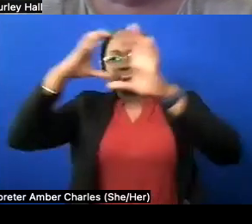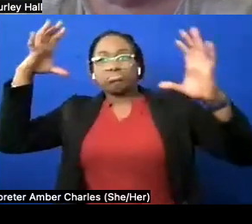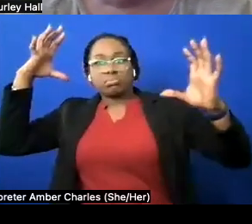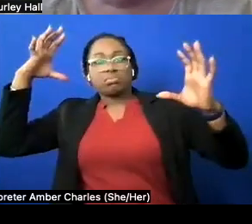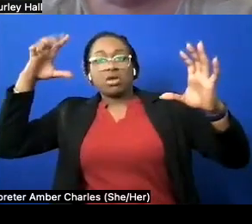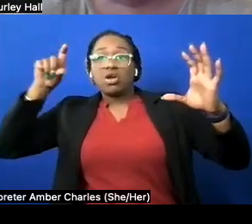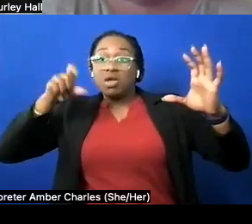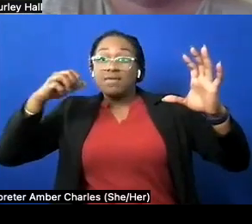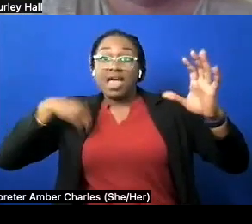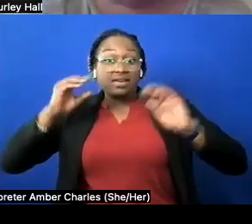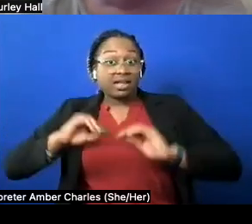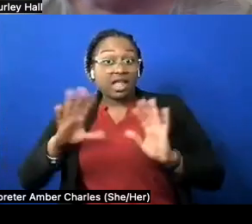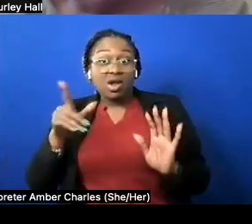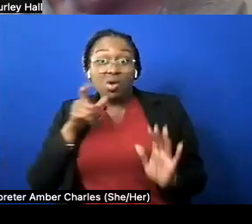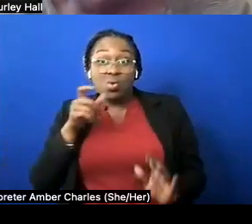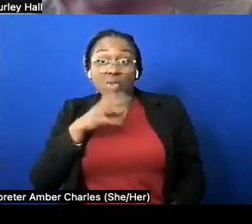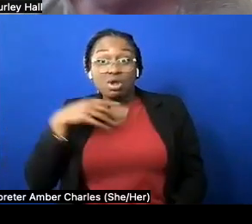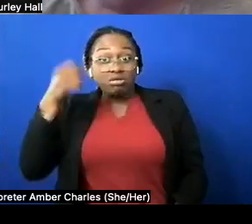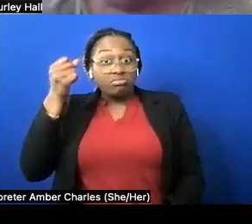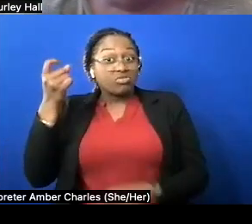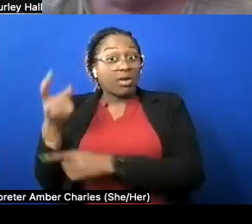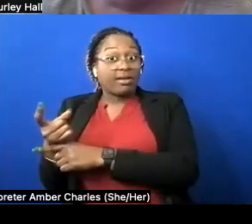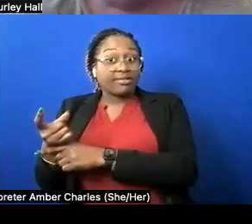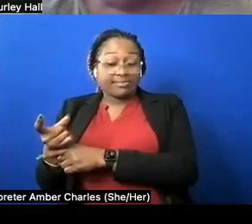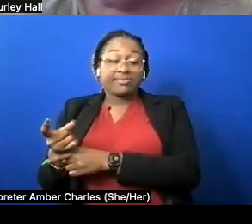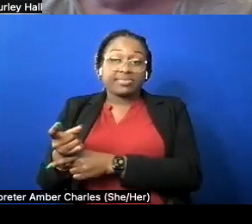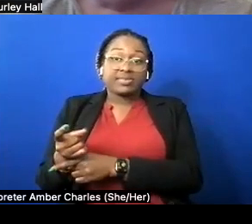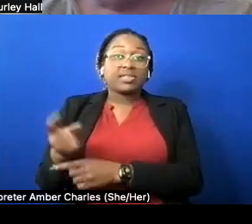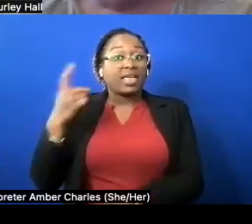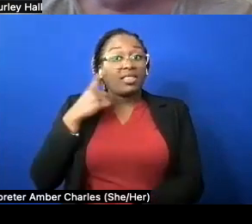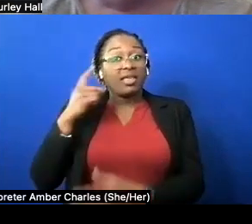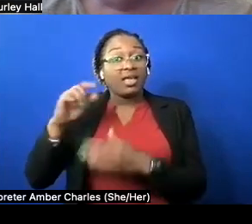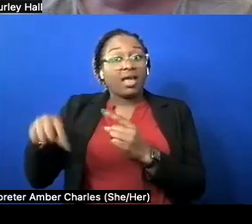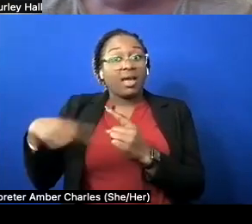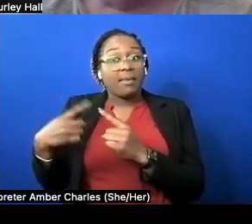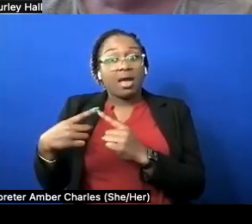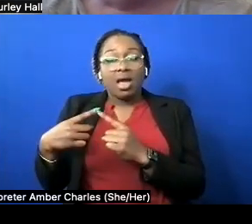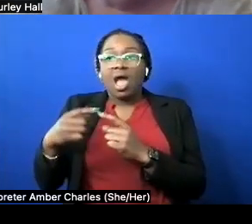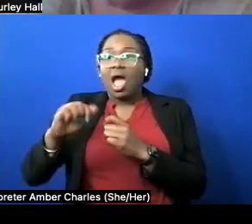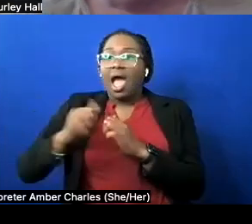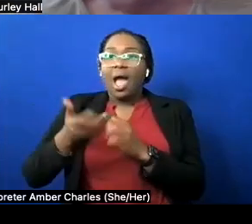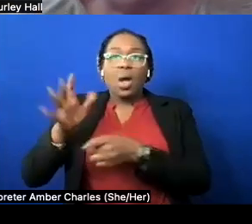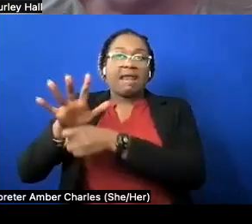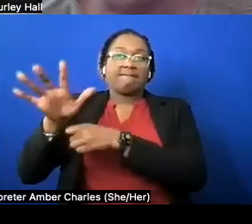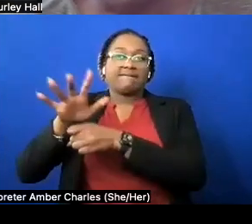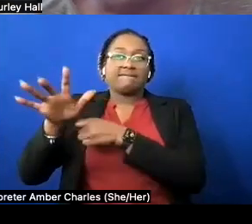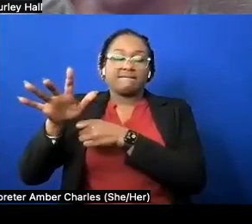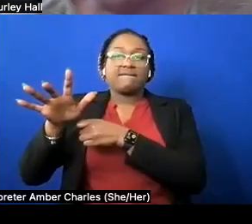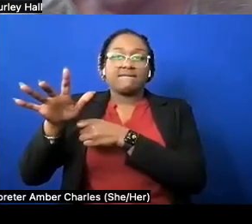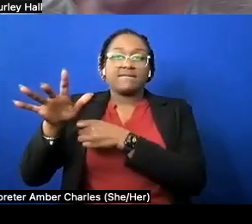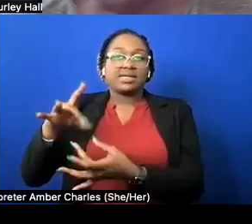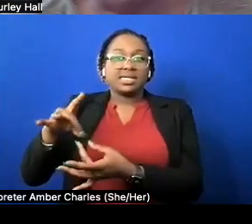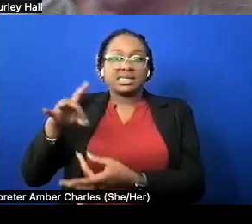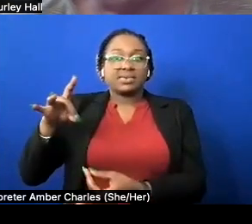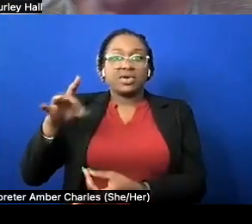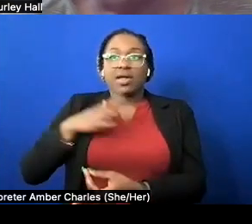got to have clarity around who your elders are, right? Because I think about how enough, in the spirit of that love note I